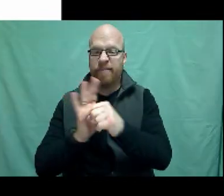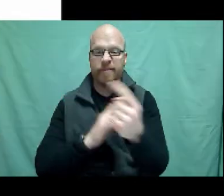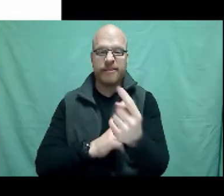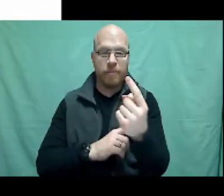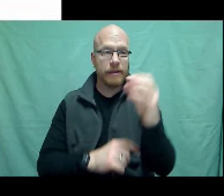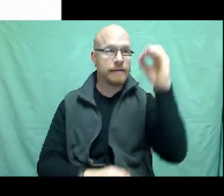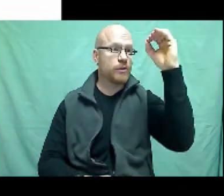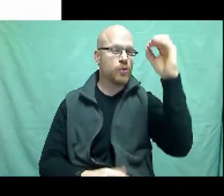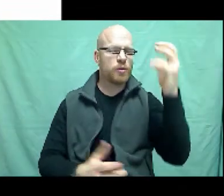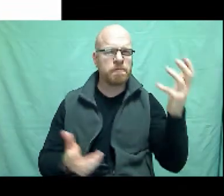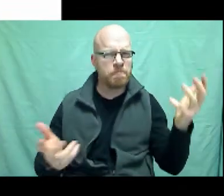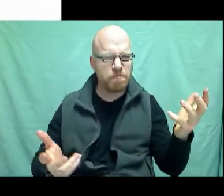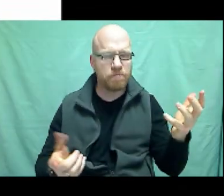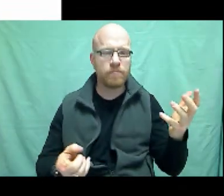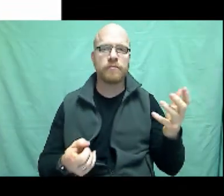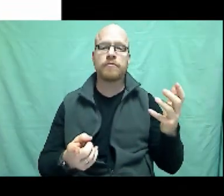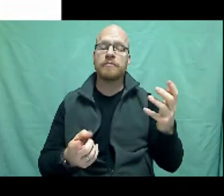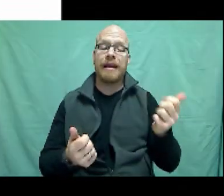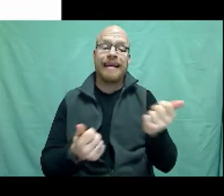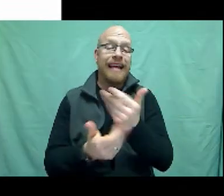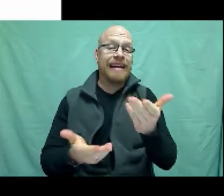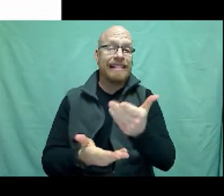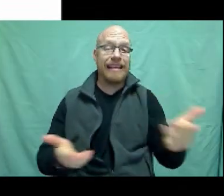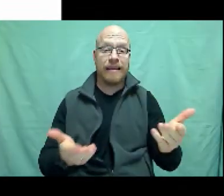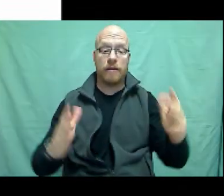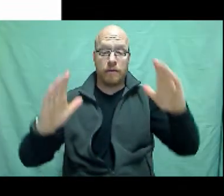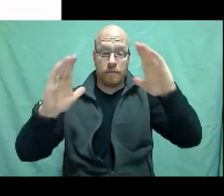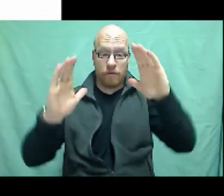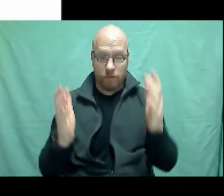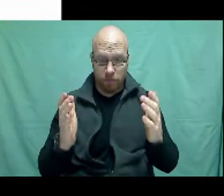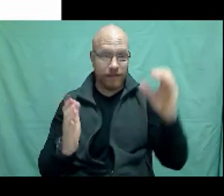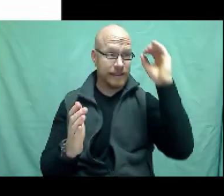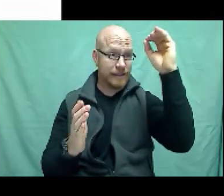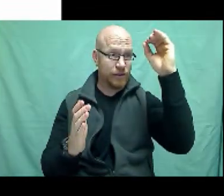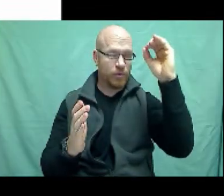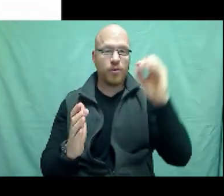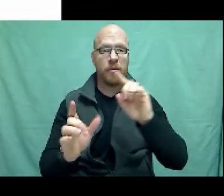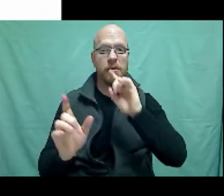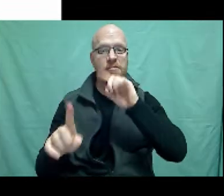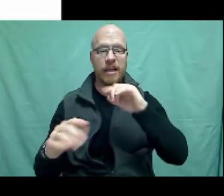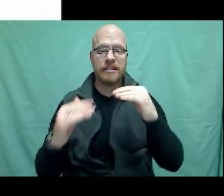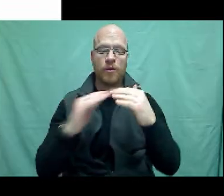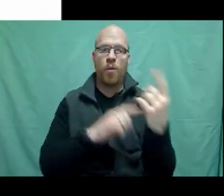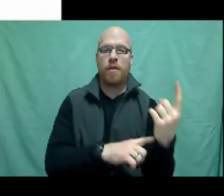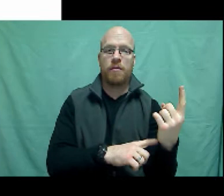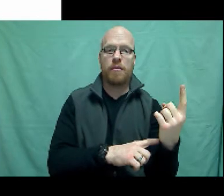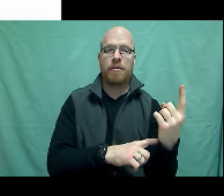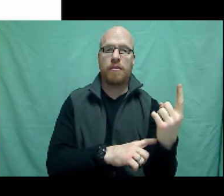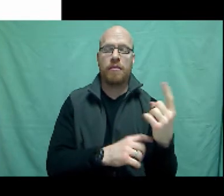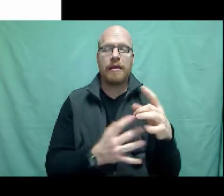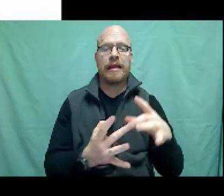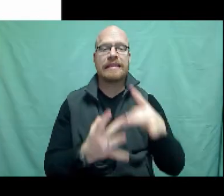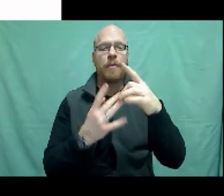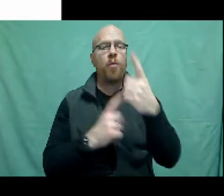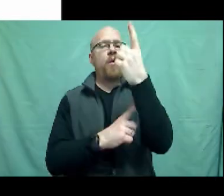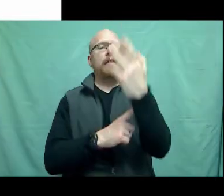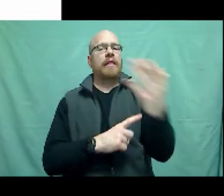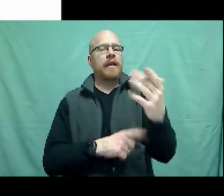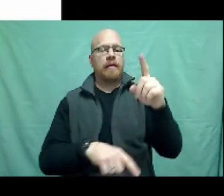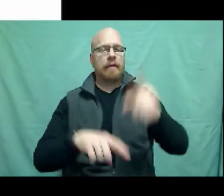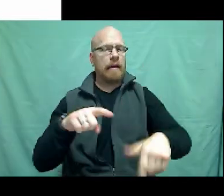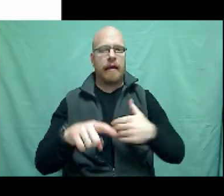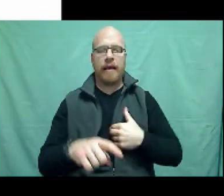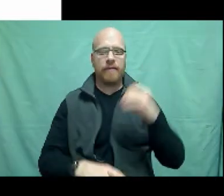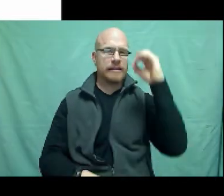the answer? If a negative number is raised to zero power, what's the answer? If anything is completely raised to zero power, what's the